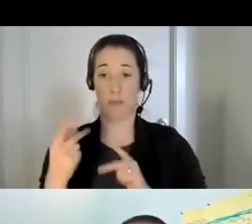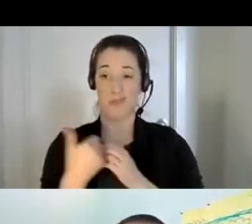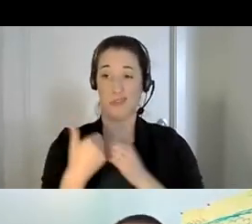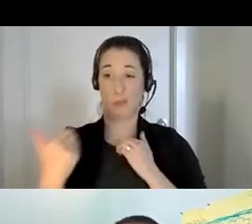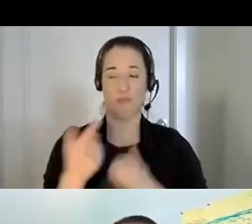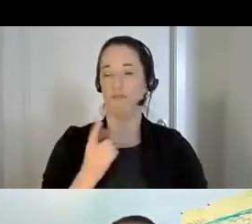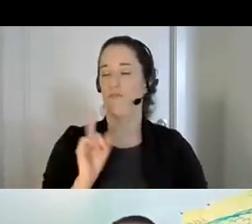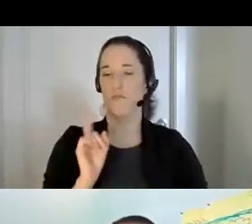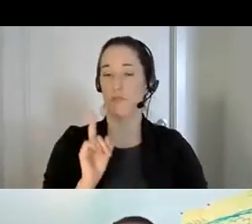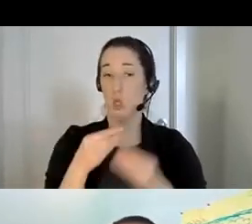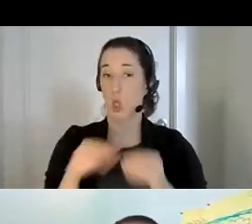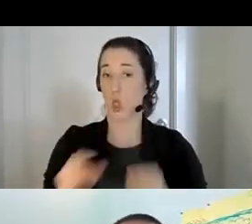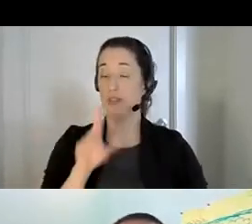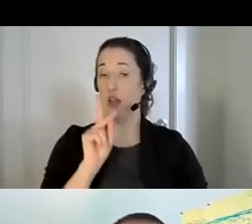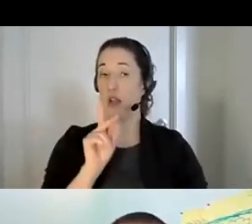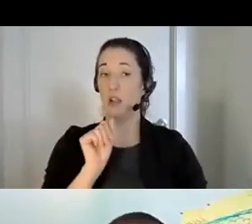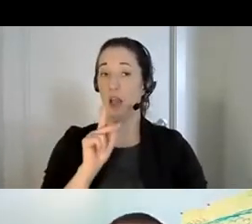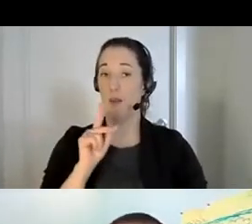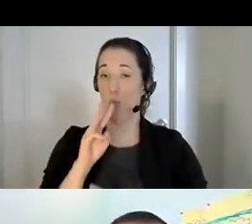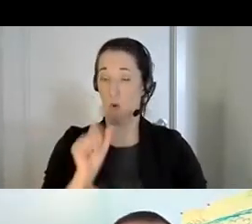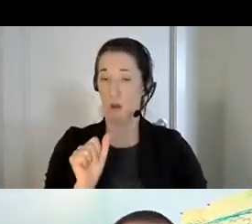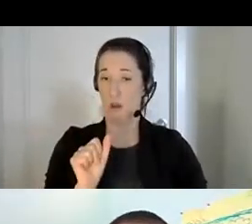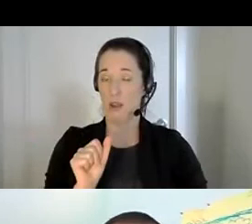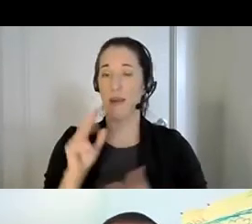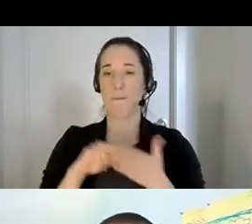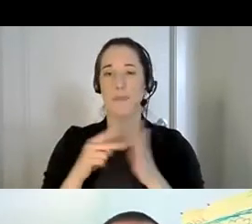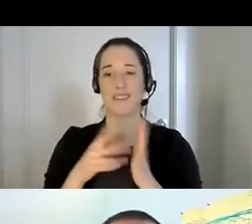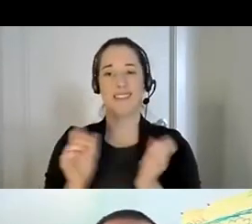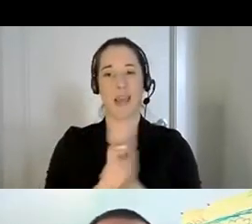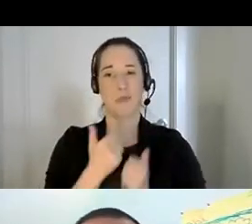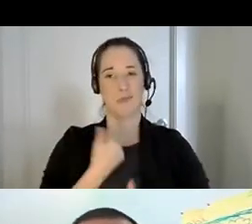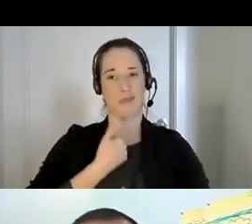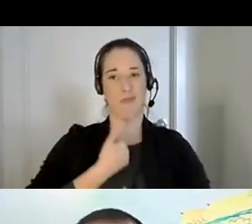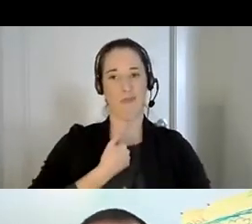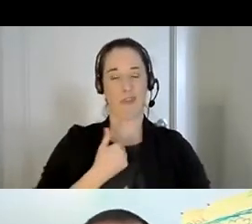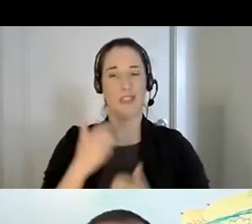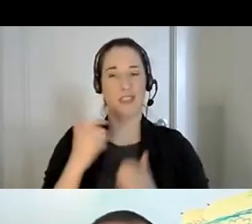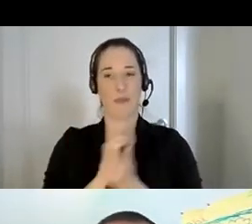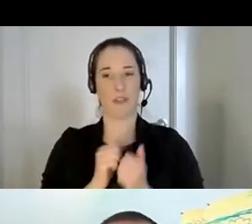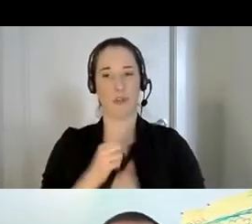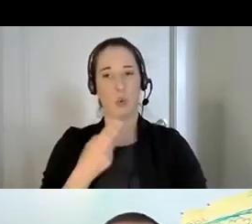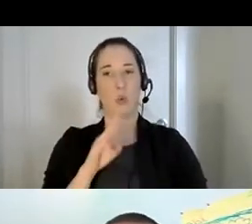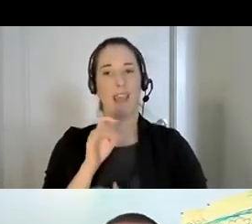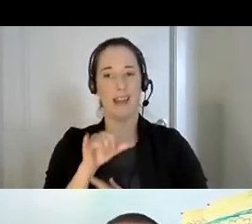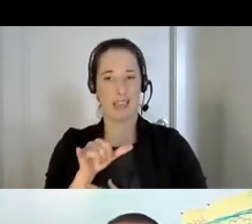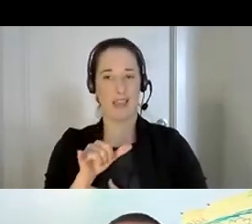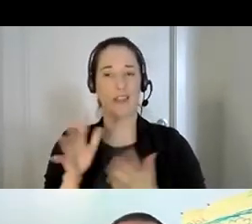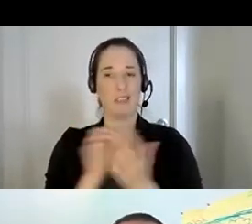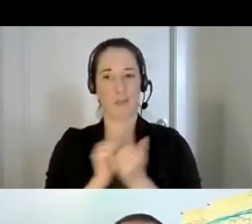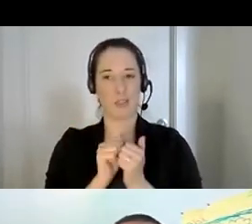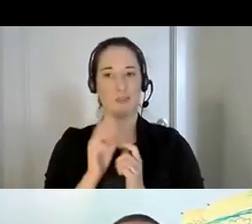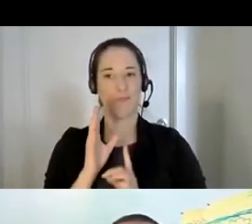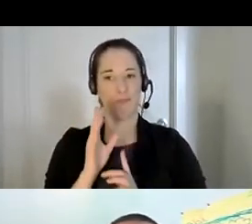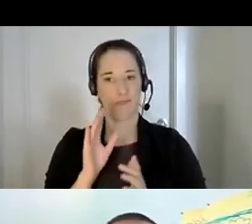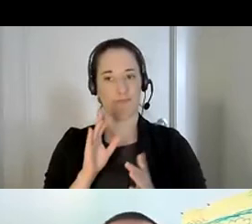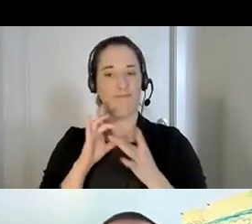kapwa is to damage or lose one's personhood, humanity, and Filipino-ness. Okay. So going